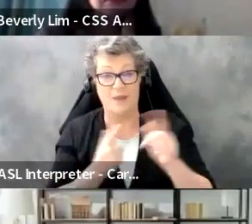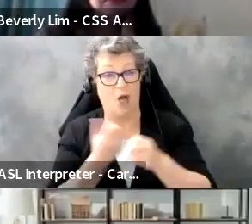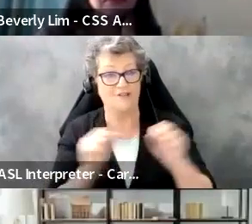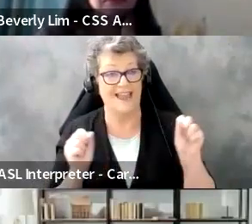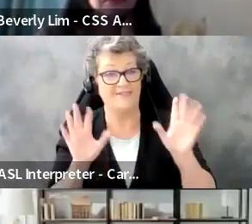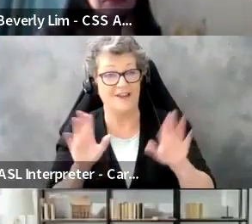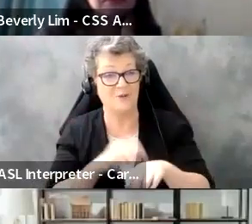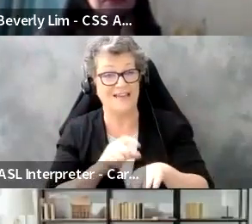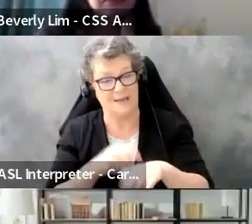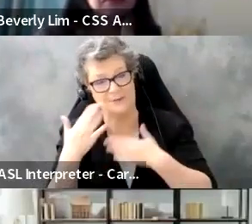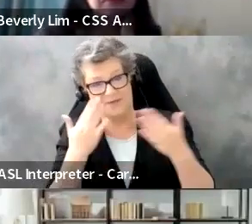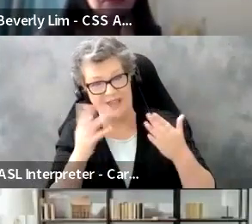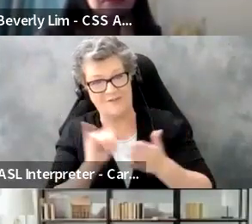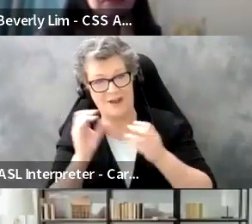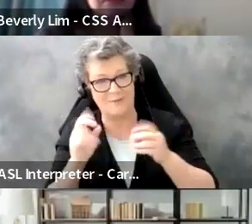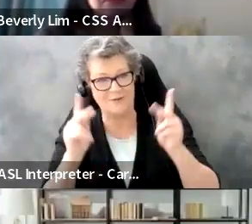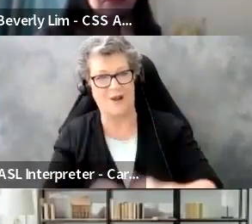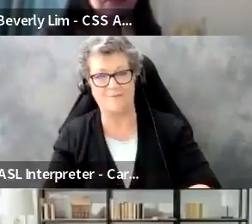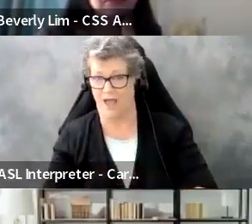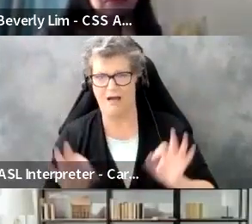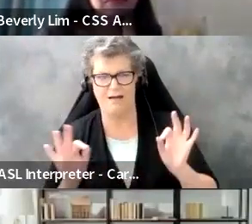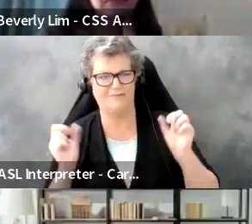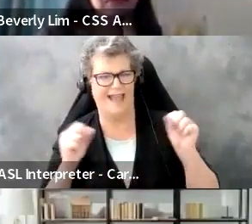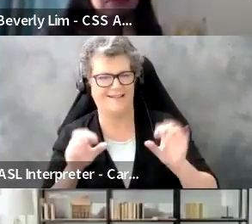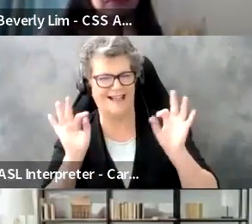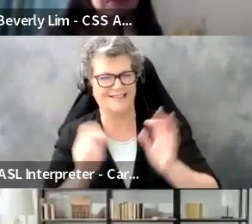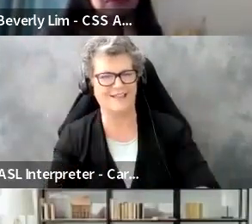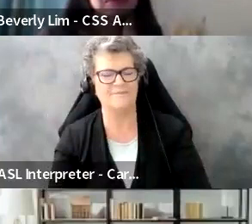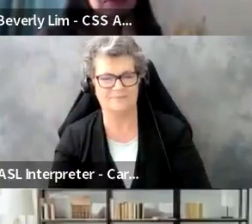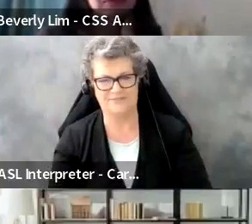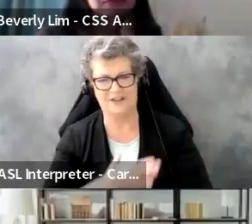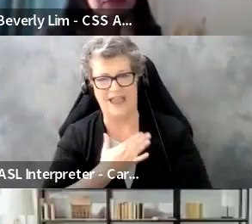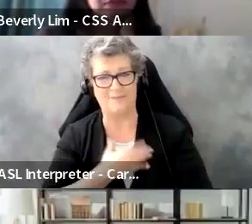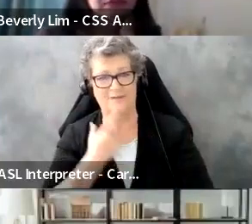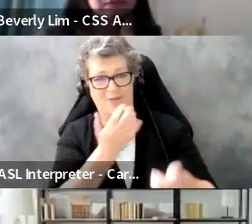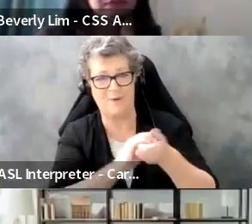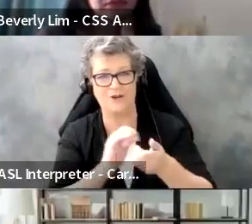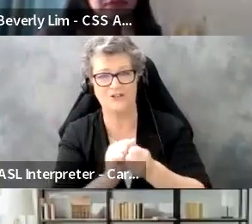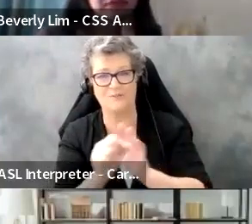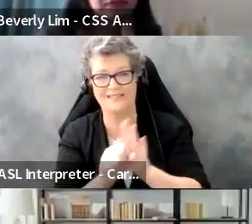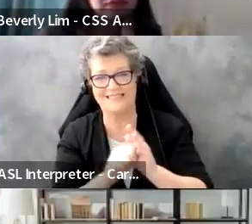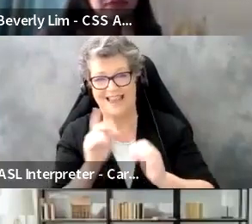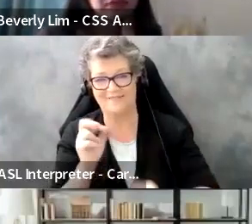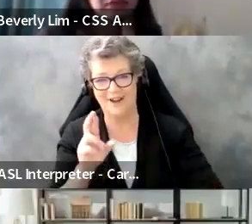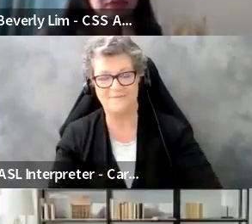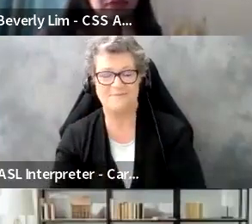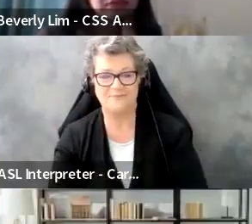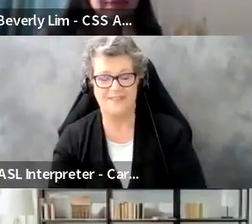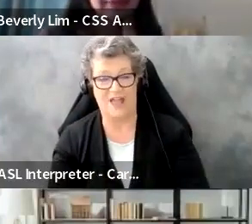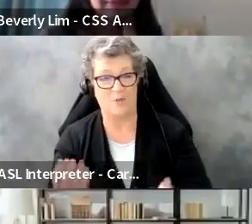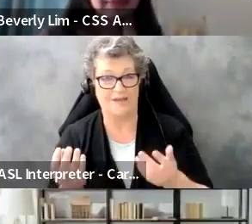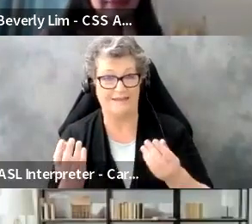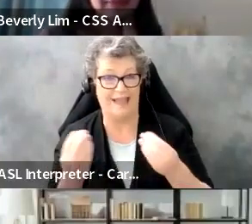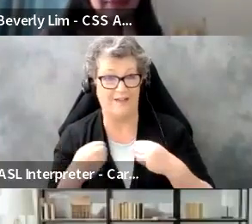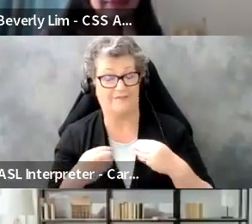great time. So we thank you guys for that opportunity. Oh, yeah. Excellent. We're very happy for the partnership with the state fair that they give those to us for free, which is